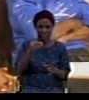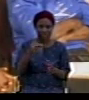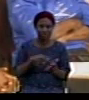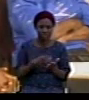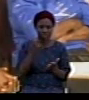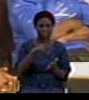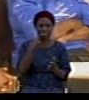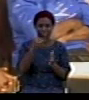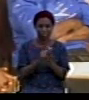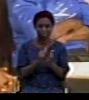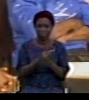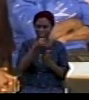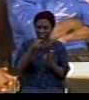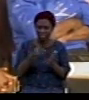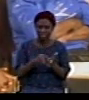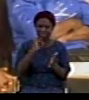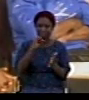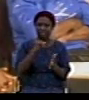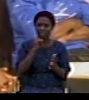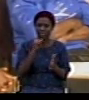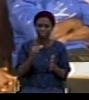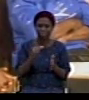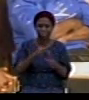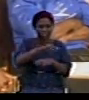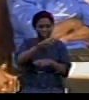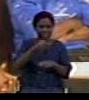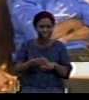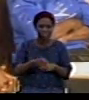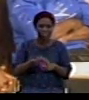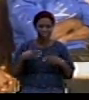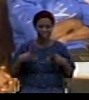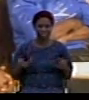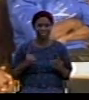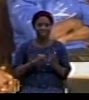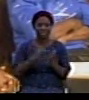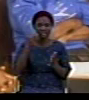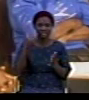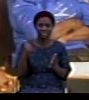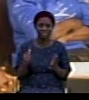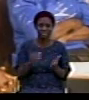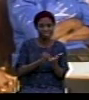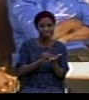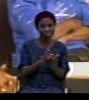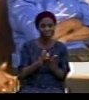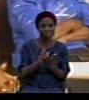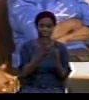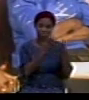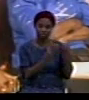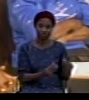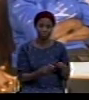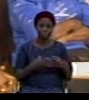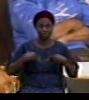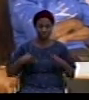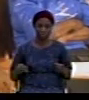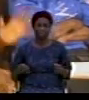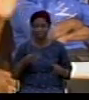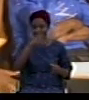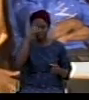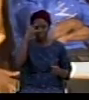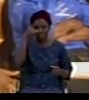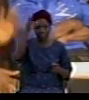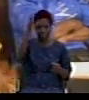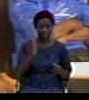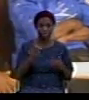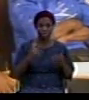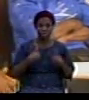not natural healing, but a divine solution healing, because God has just healed him. Hallelujah. This